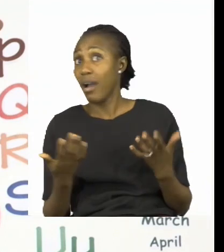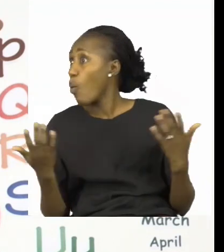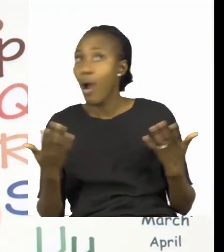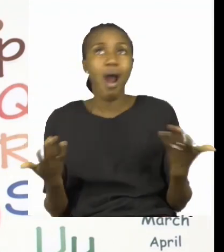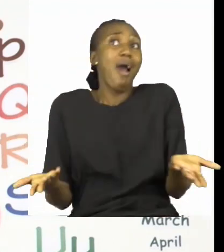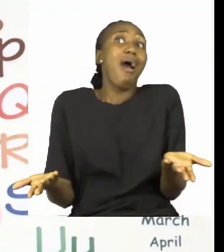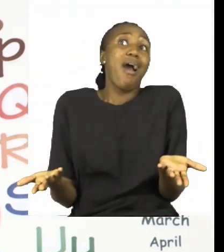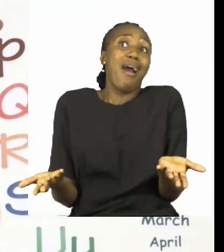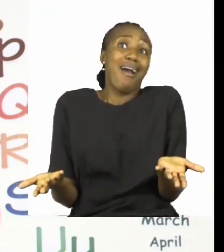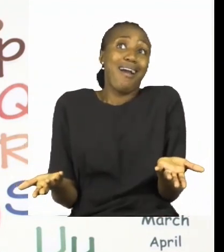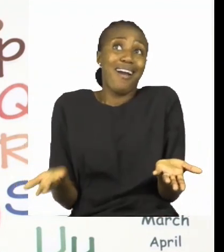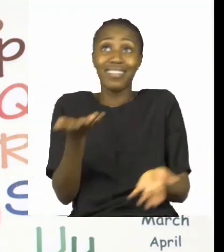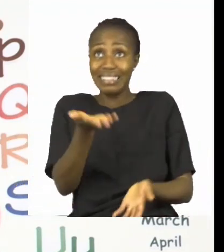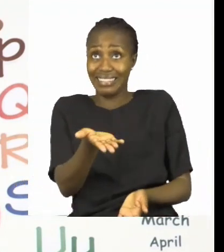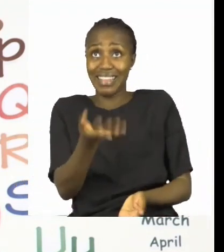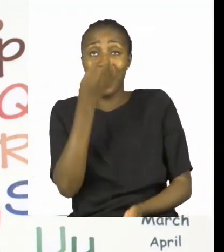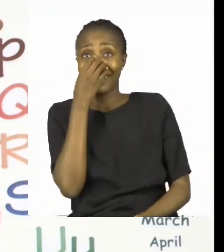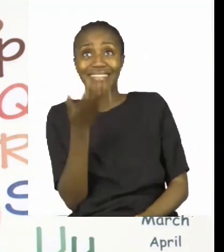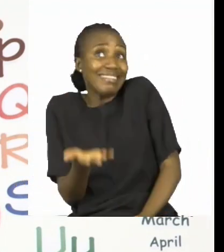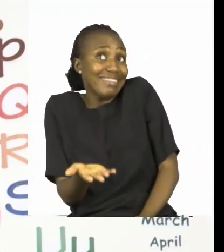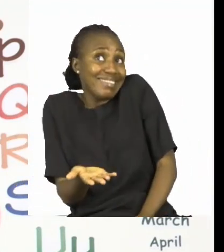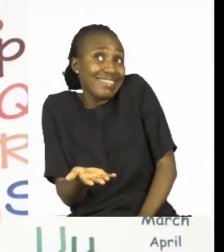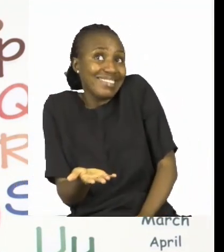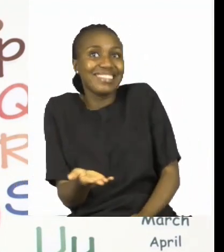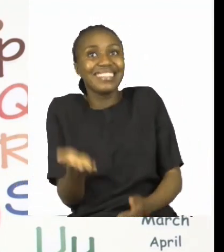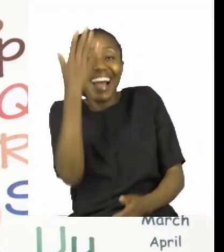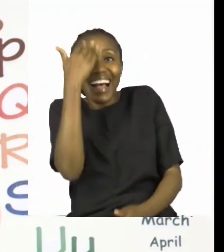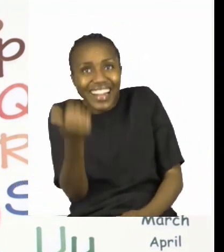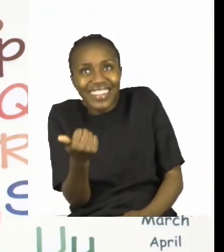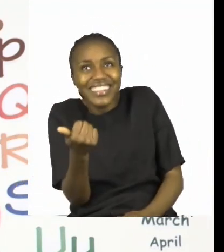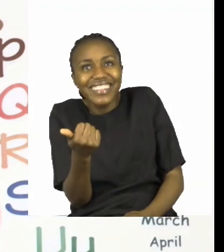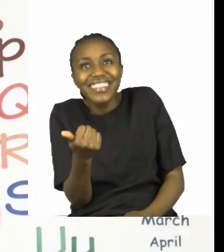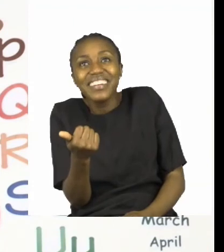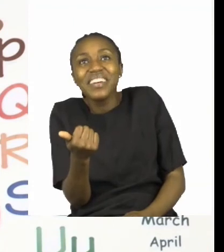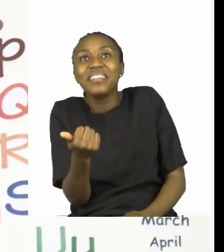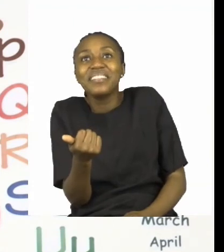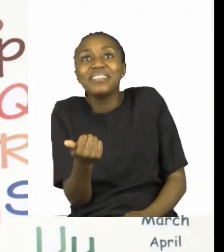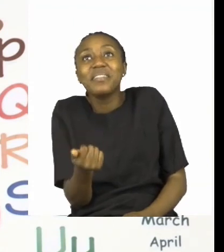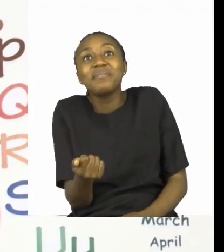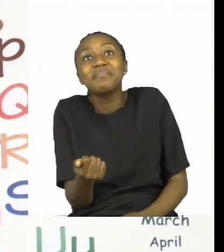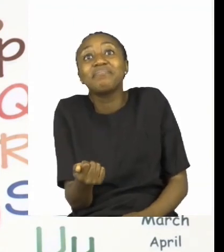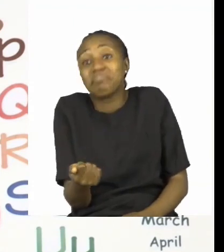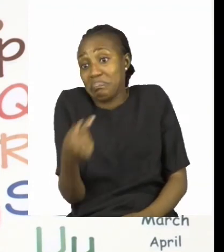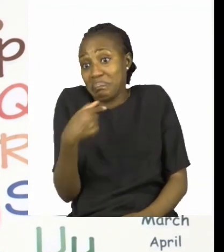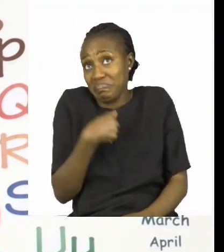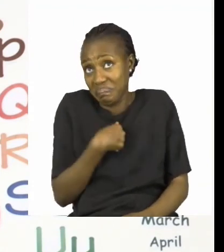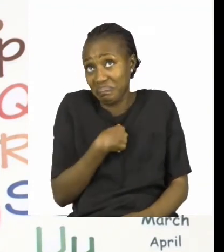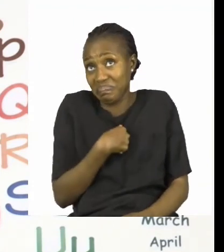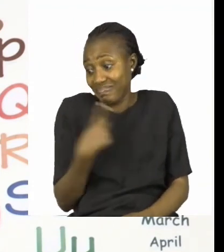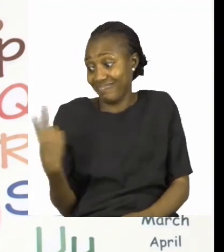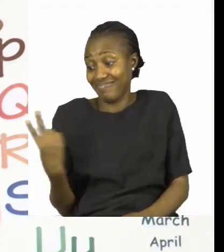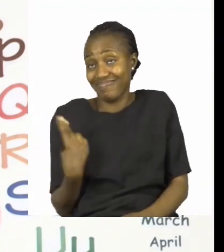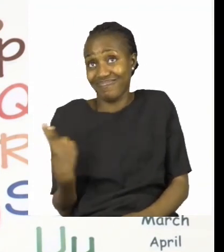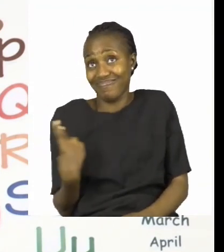Zoshi. Oh, there he is. Hello, Zoshi. So, from Zoshi and I,